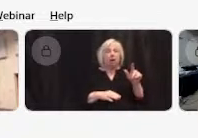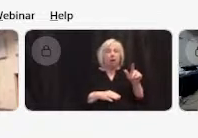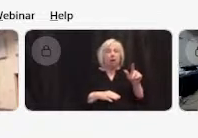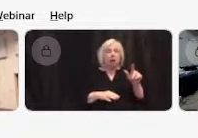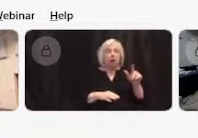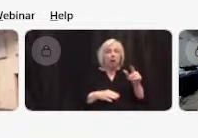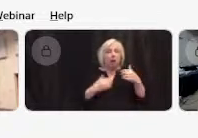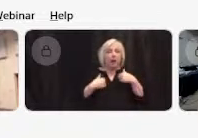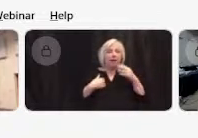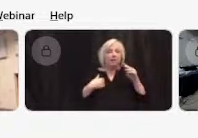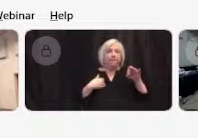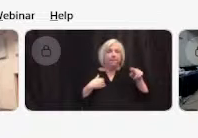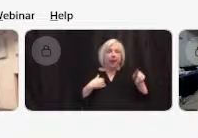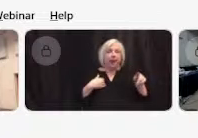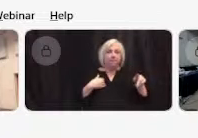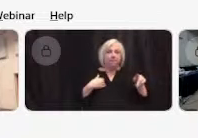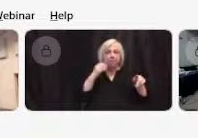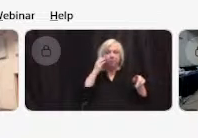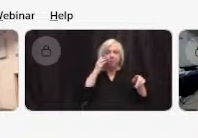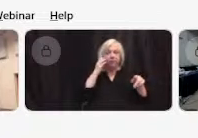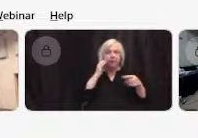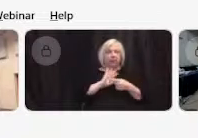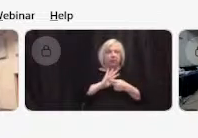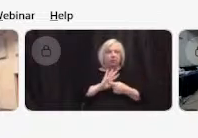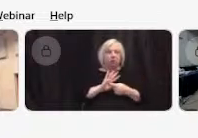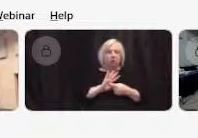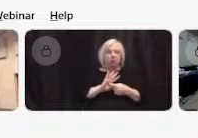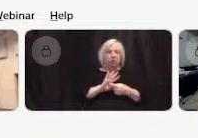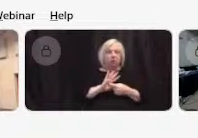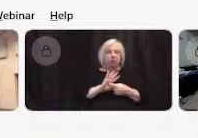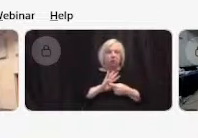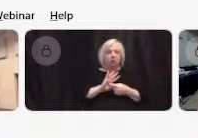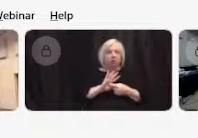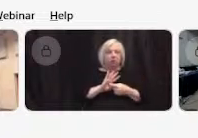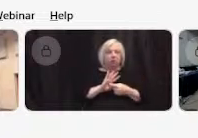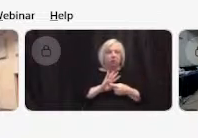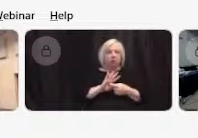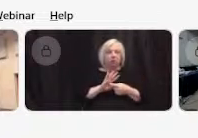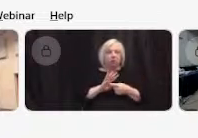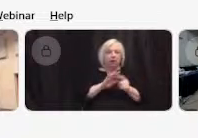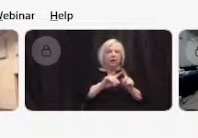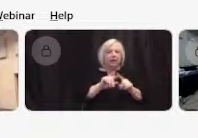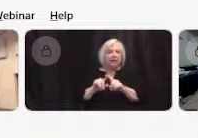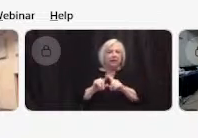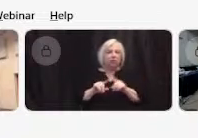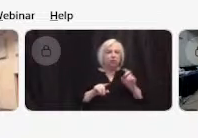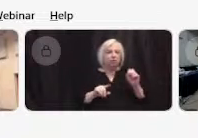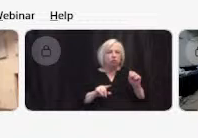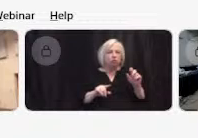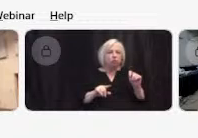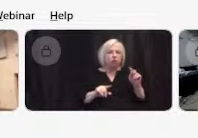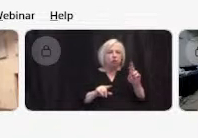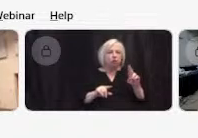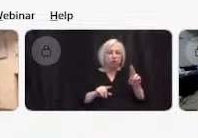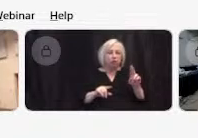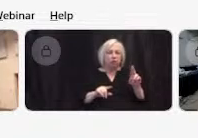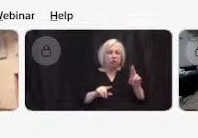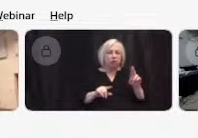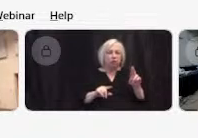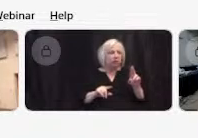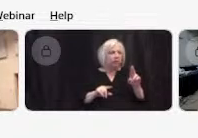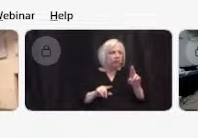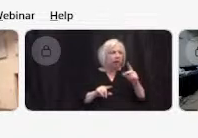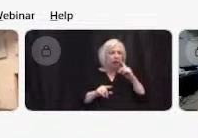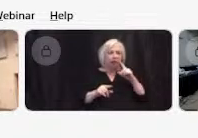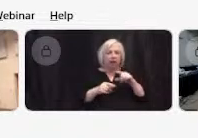We have a map that shows the different short-term rentals. And I think within